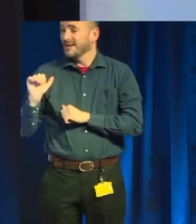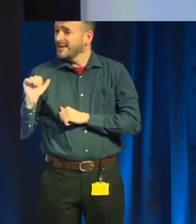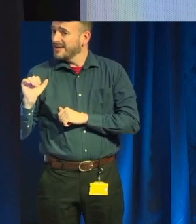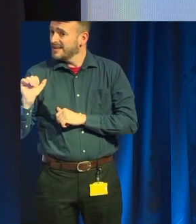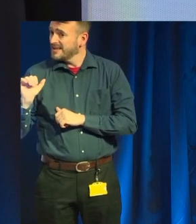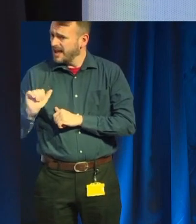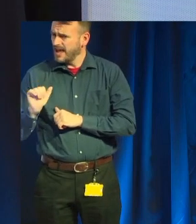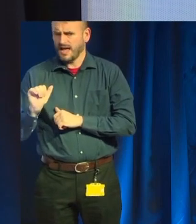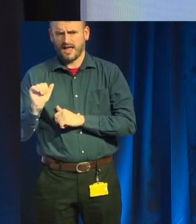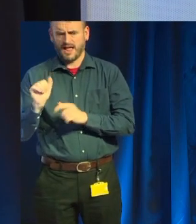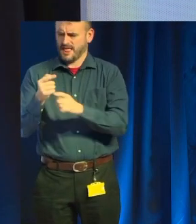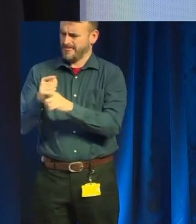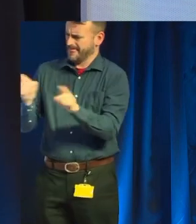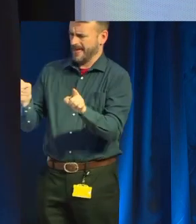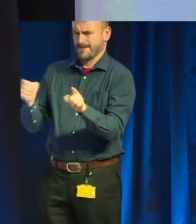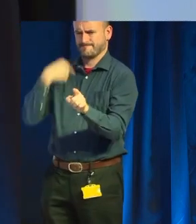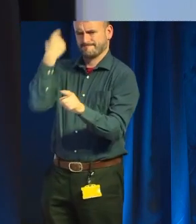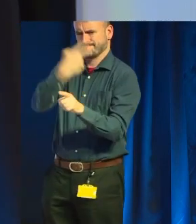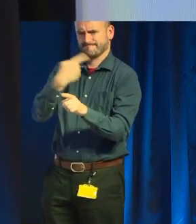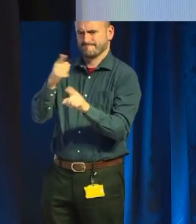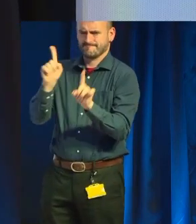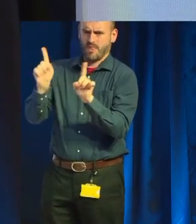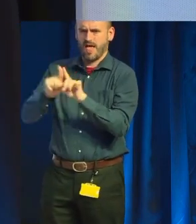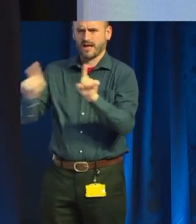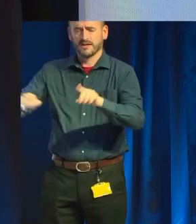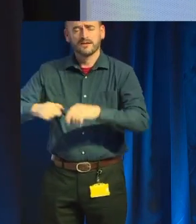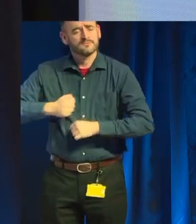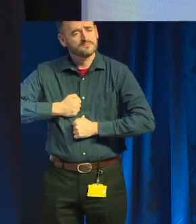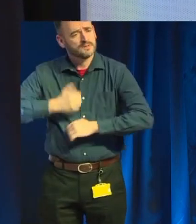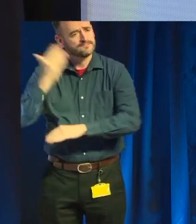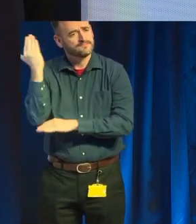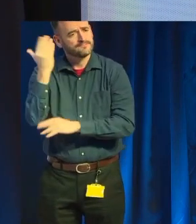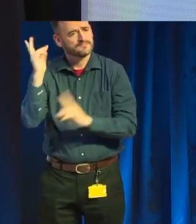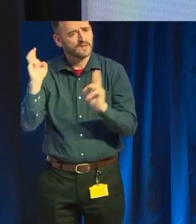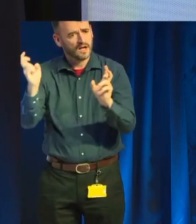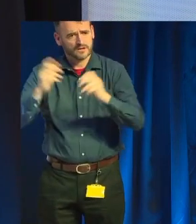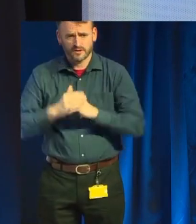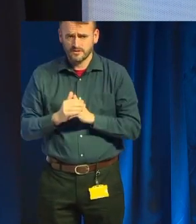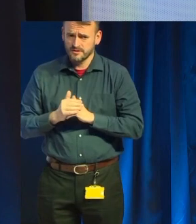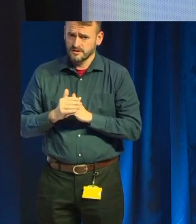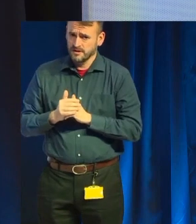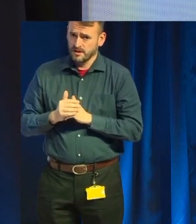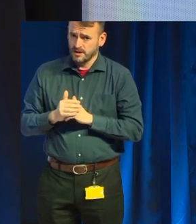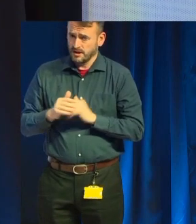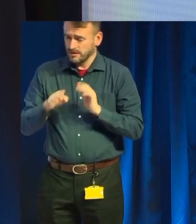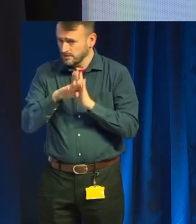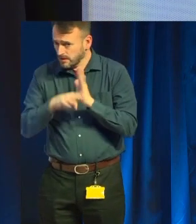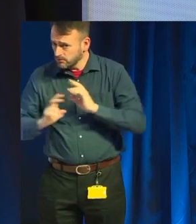do they look like? That's the title of my talk. Subtitle, Writing for Audio-Only Games.